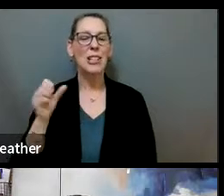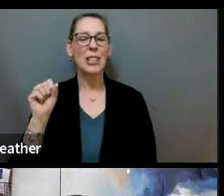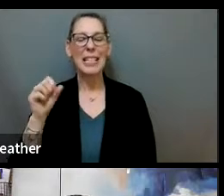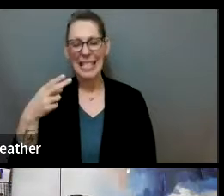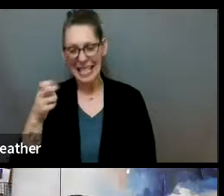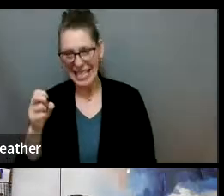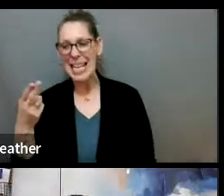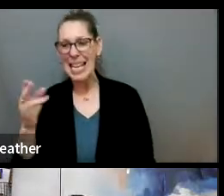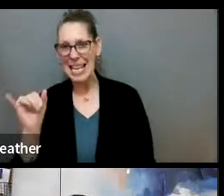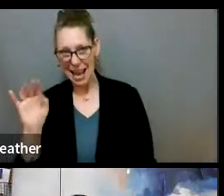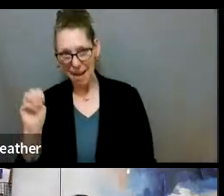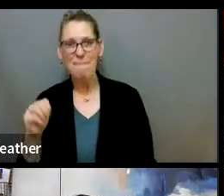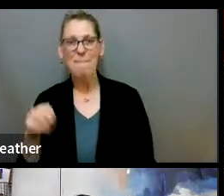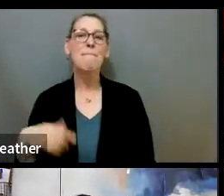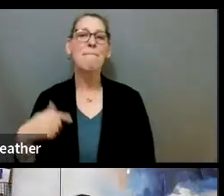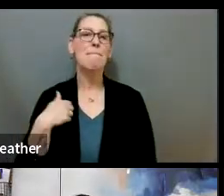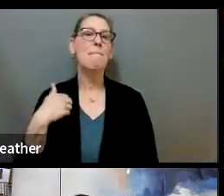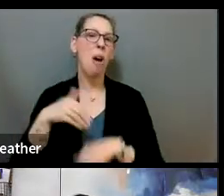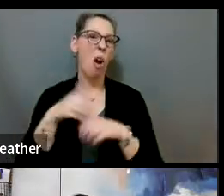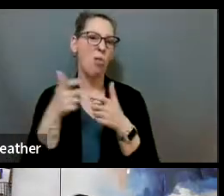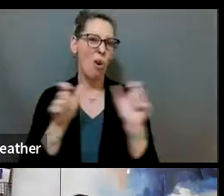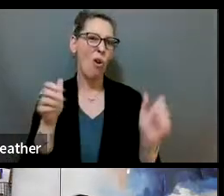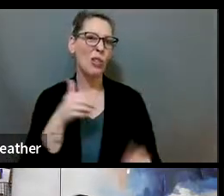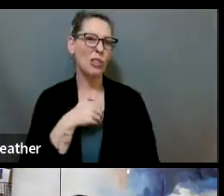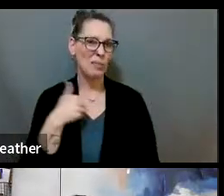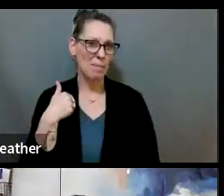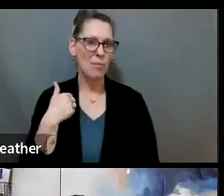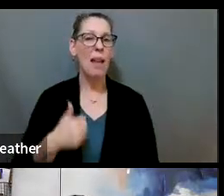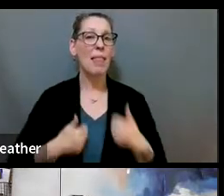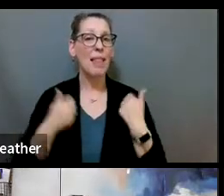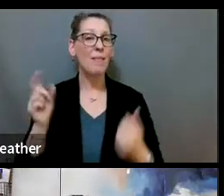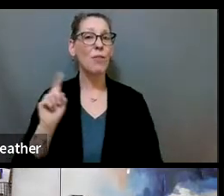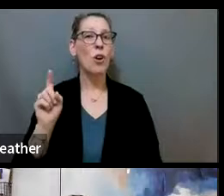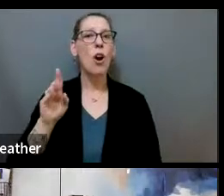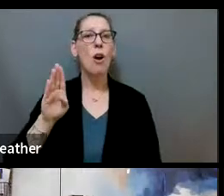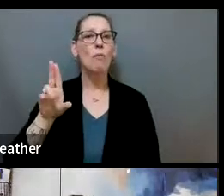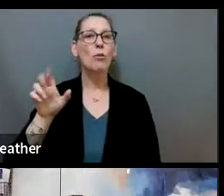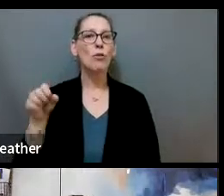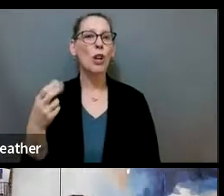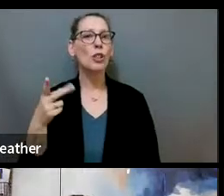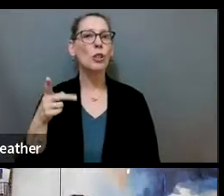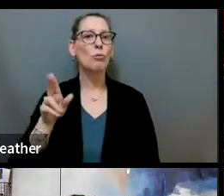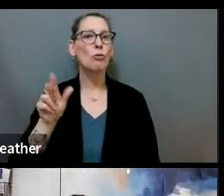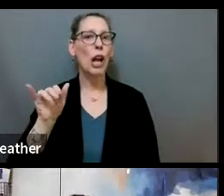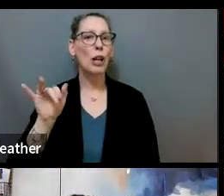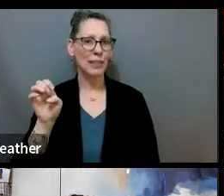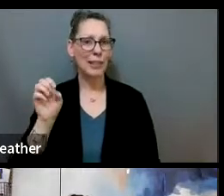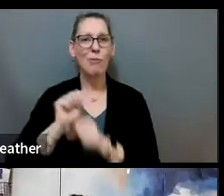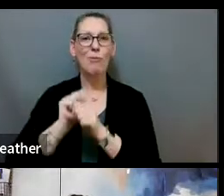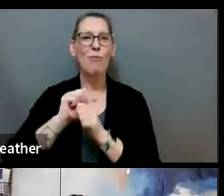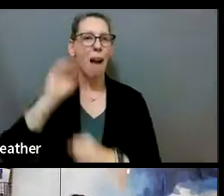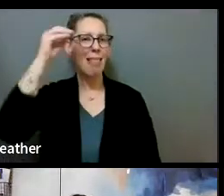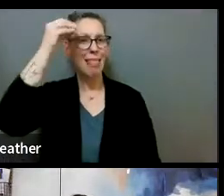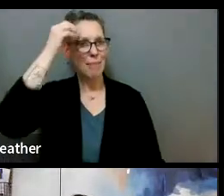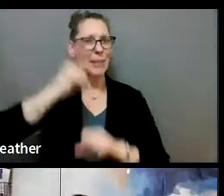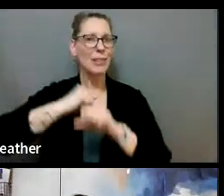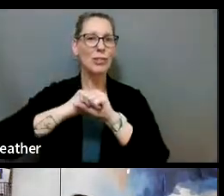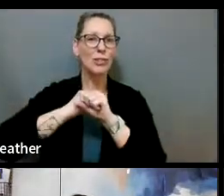him. I'm an at-large member living out of Brush Prairie, working Olympia for Employment Security Department.